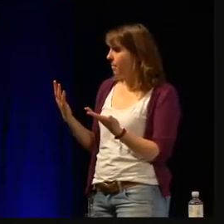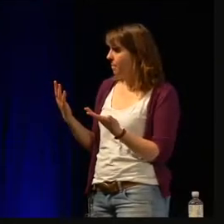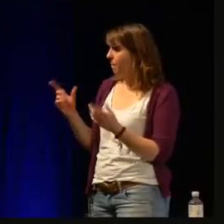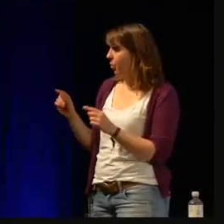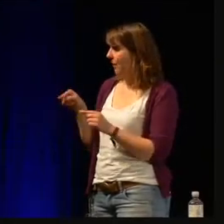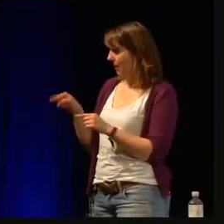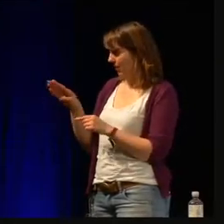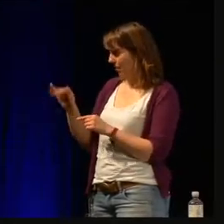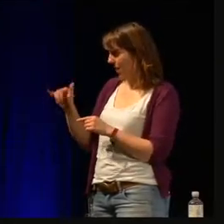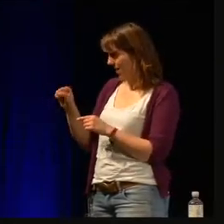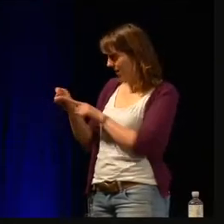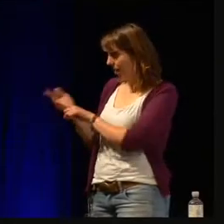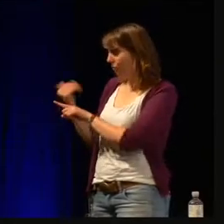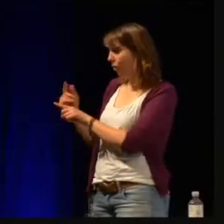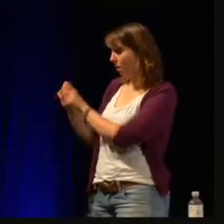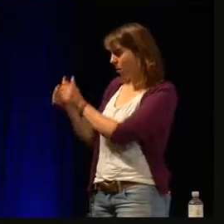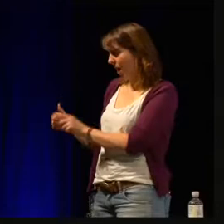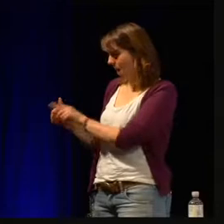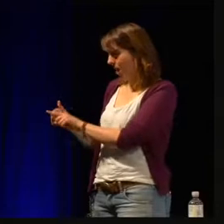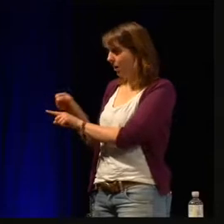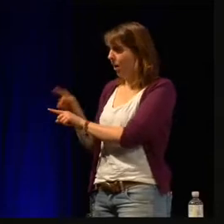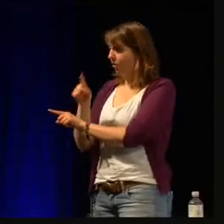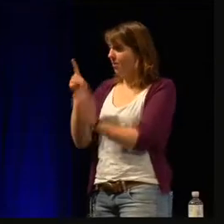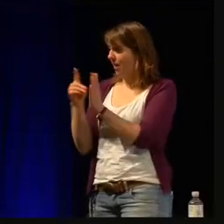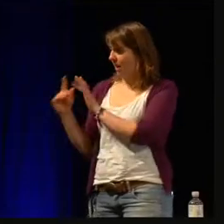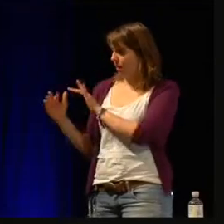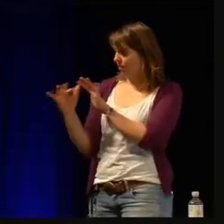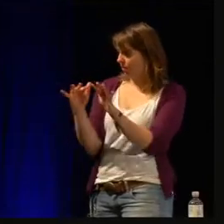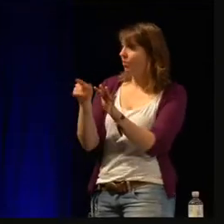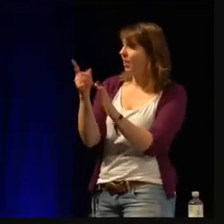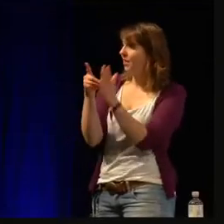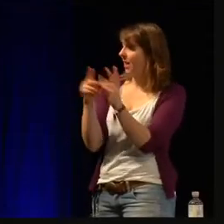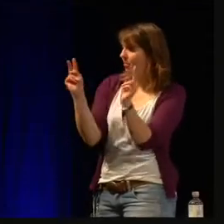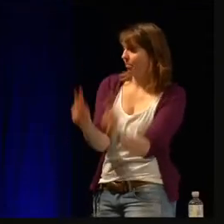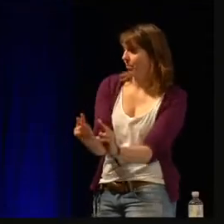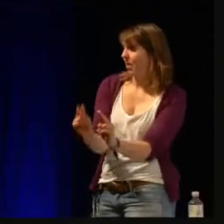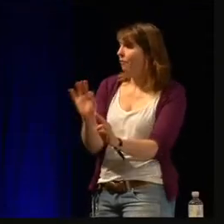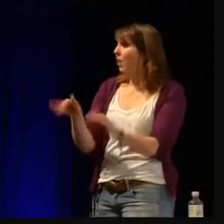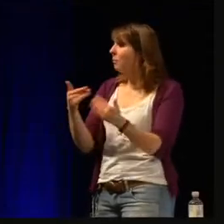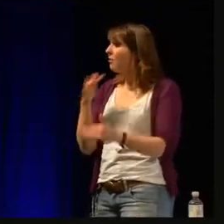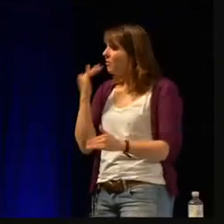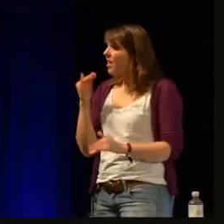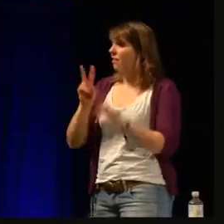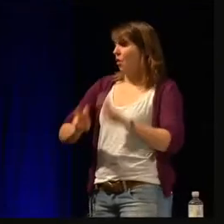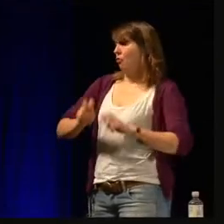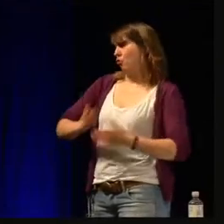In this process, the bias of the model can actually reduce the bias of the